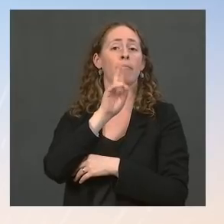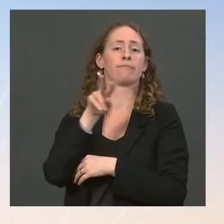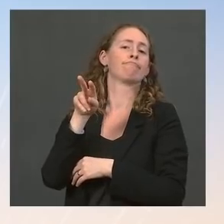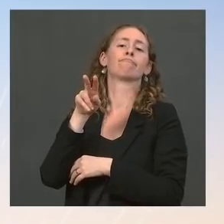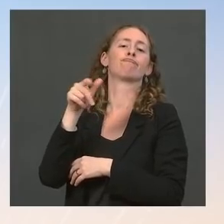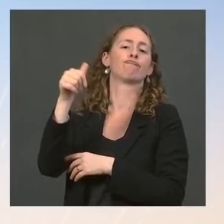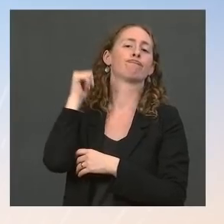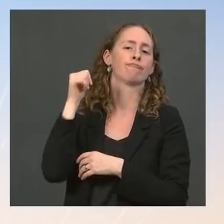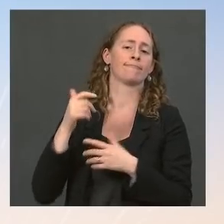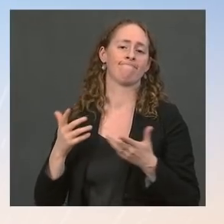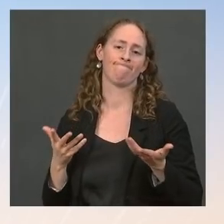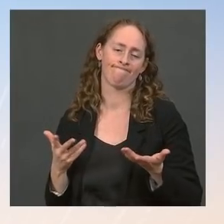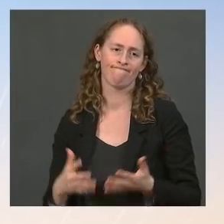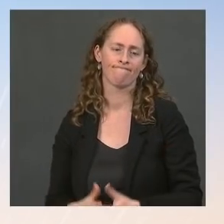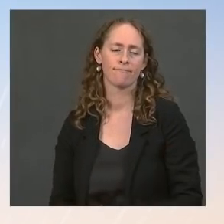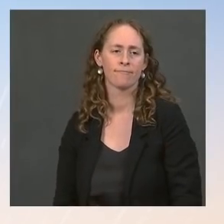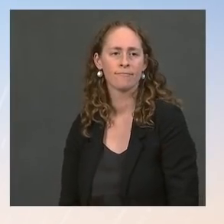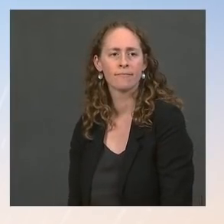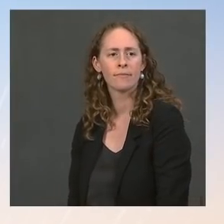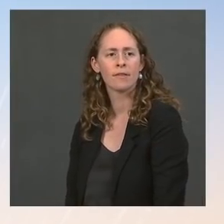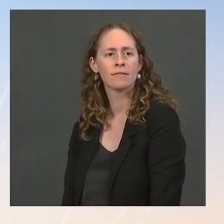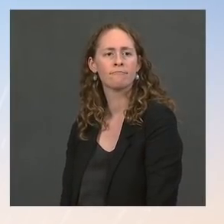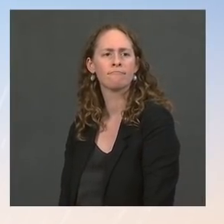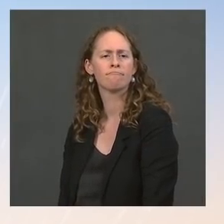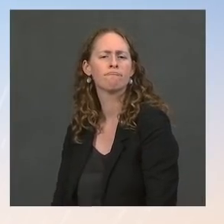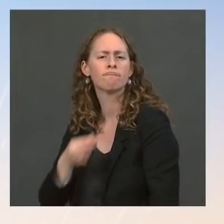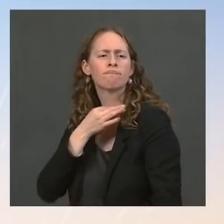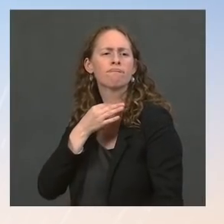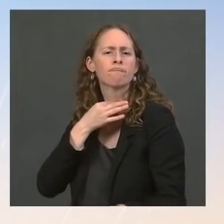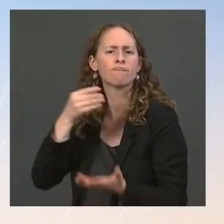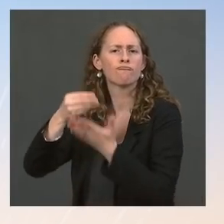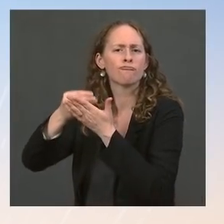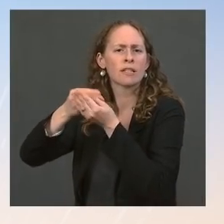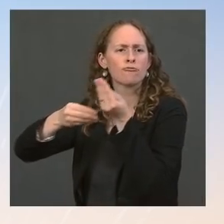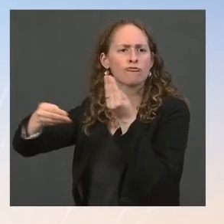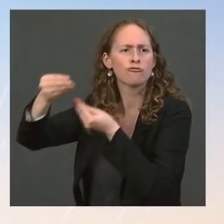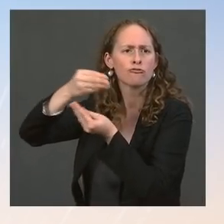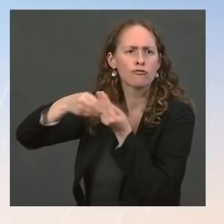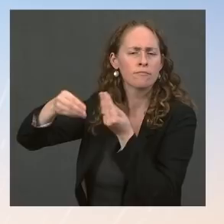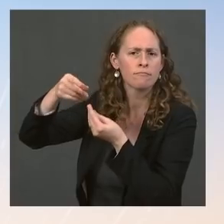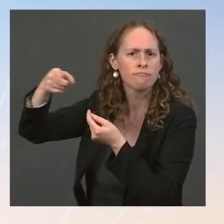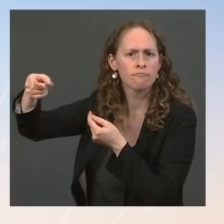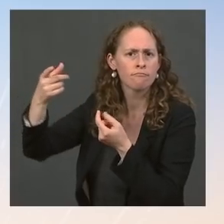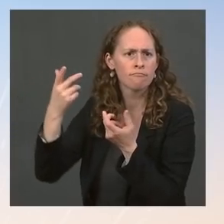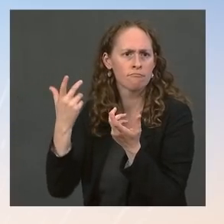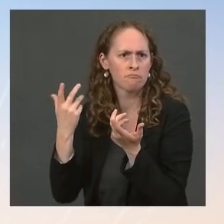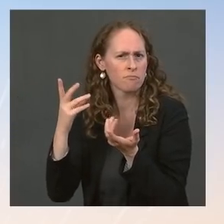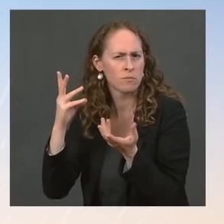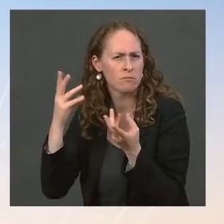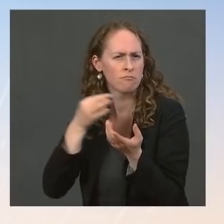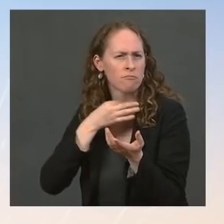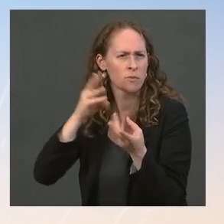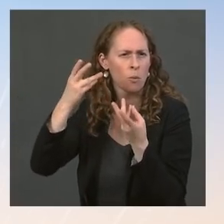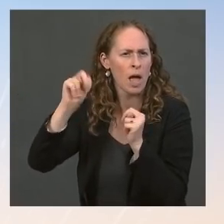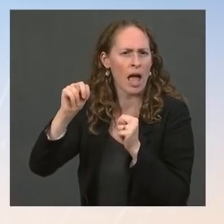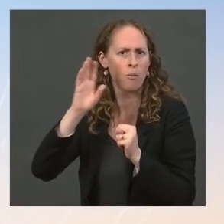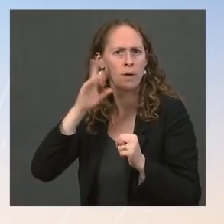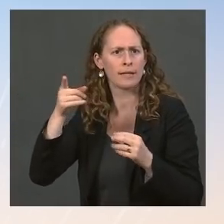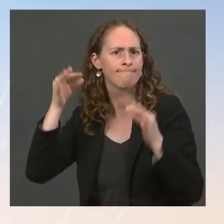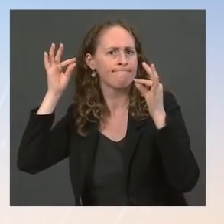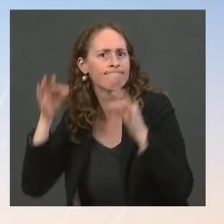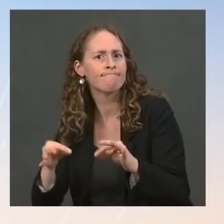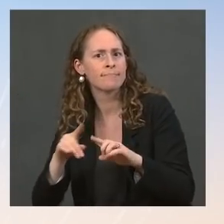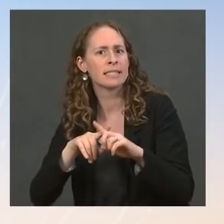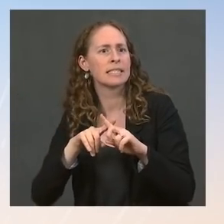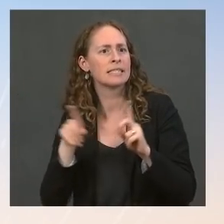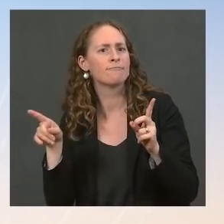the White House and the Treasury Department and members of Democratic leadership chart a different path? At what point will it become clear whether you're